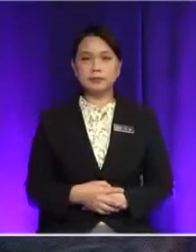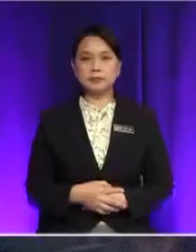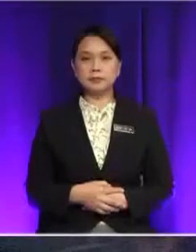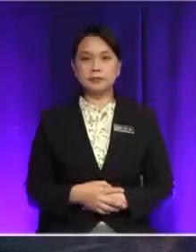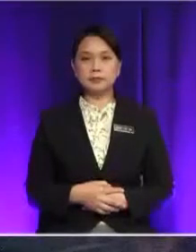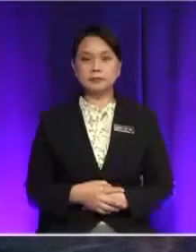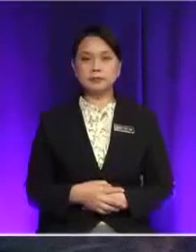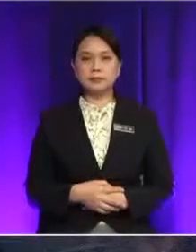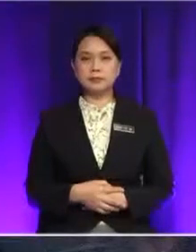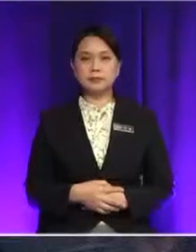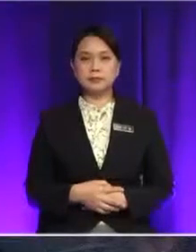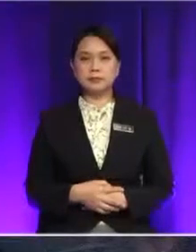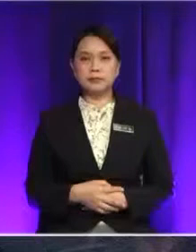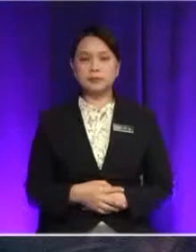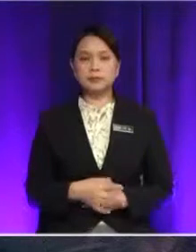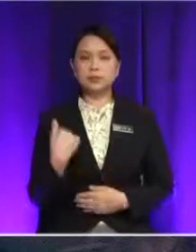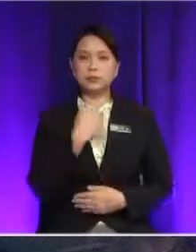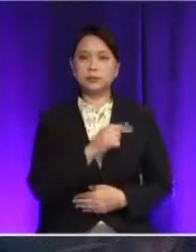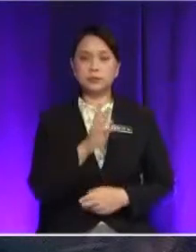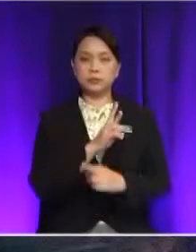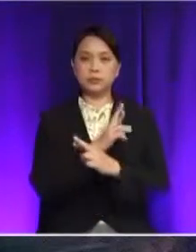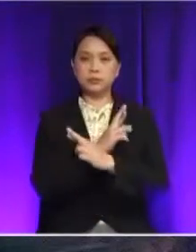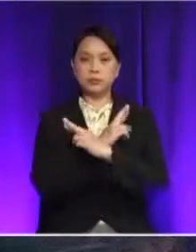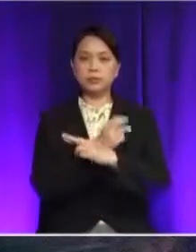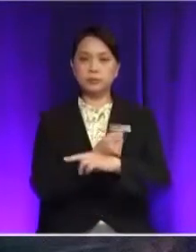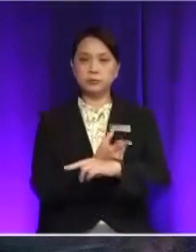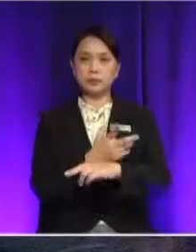emphasized throughout the segment. Now, we're going for a short break first, but we'll be right